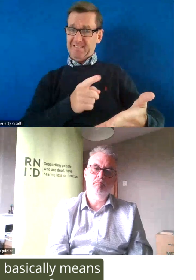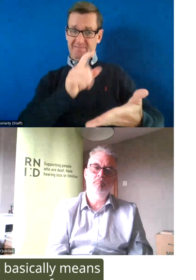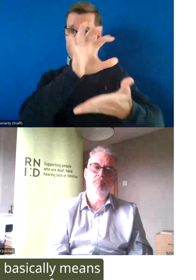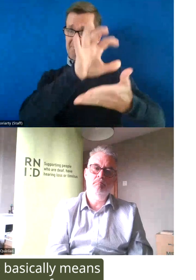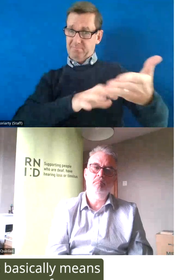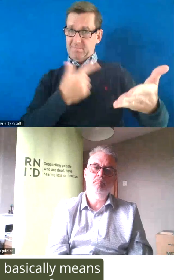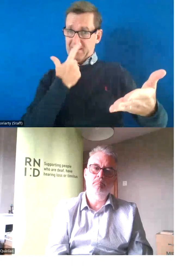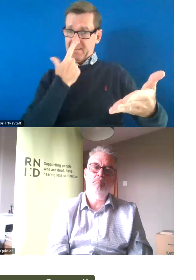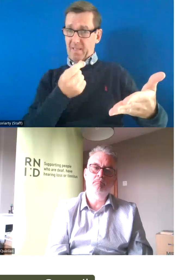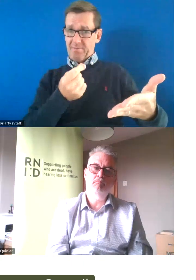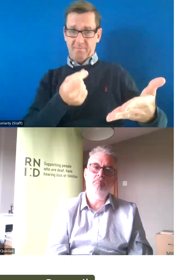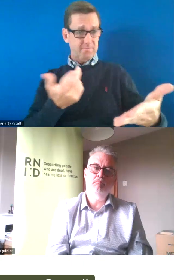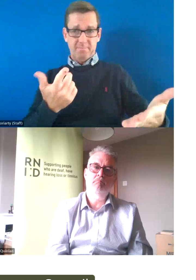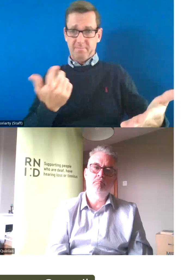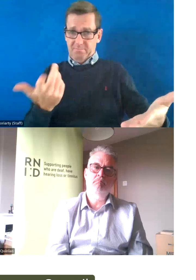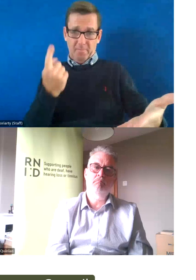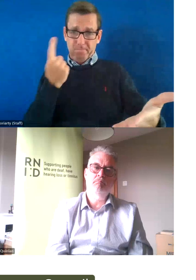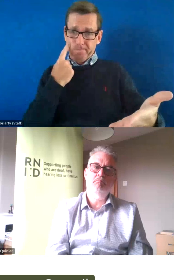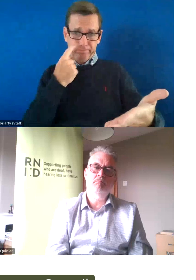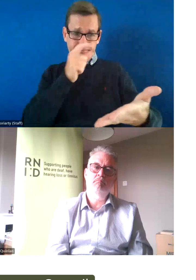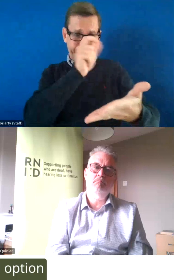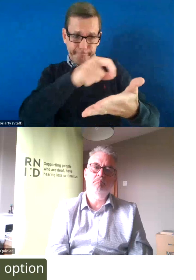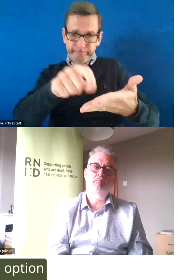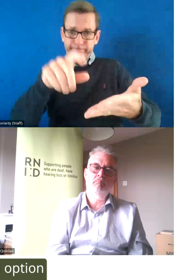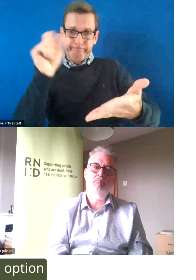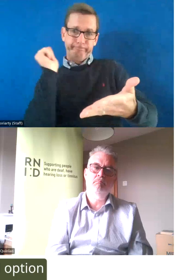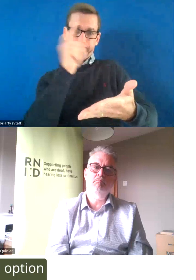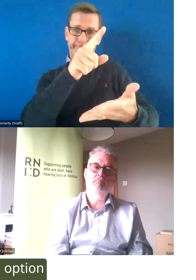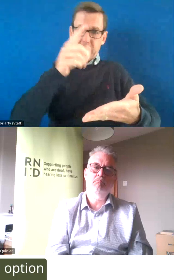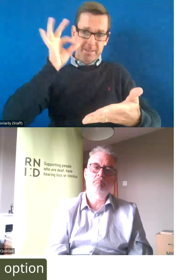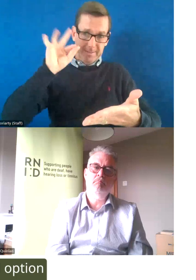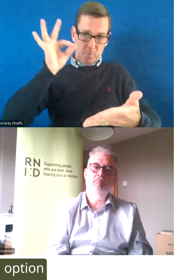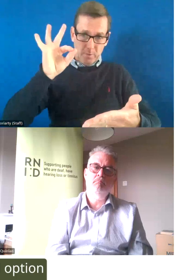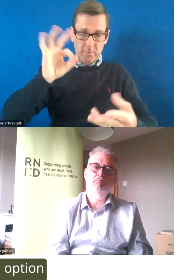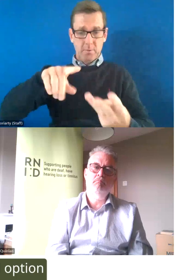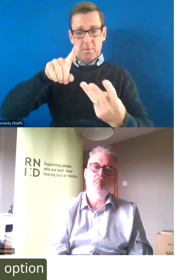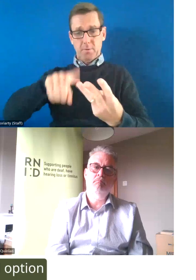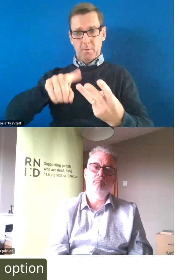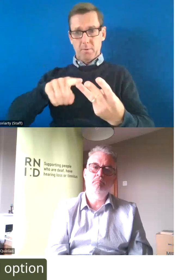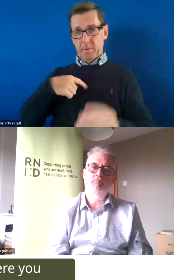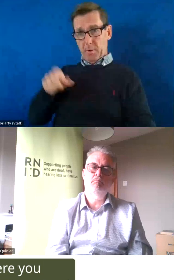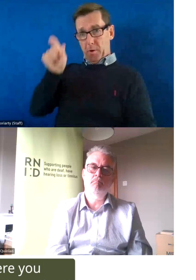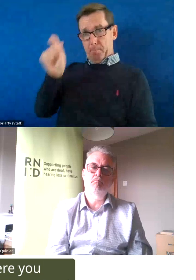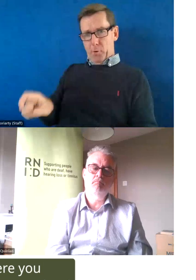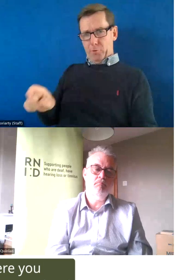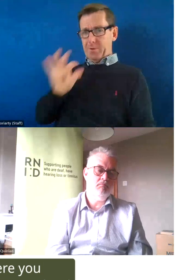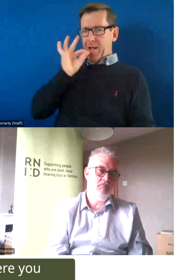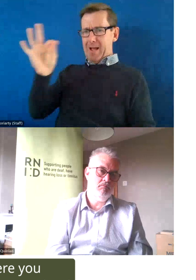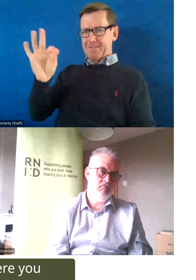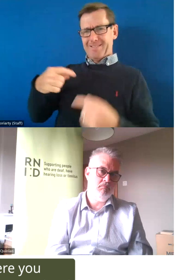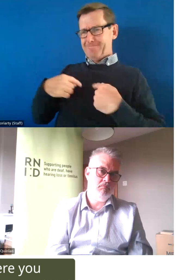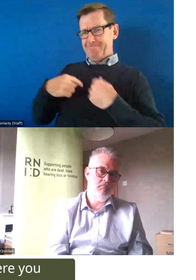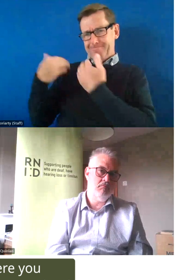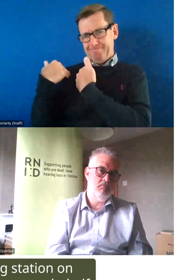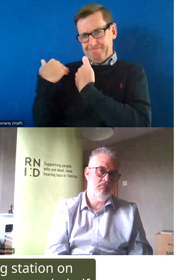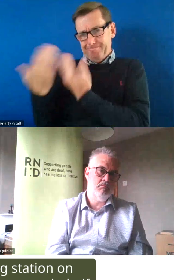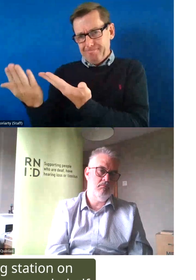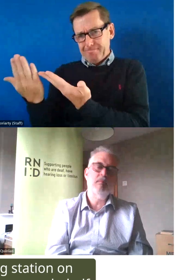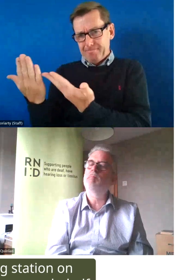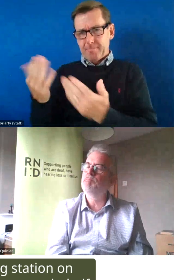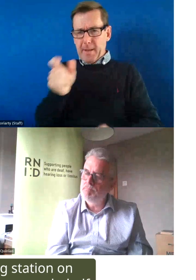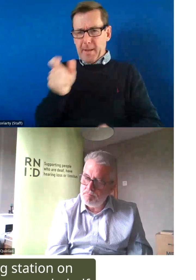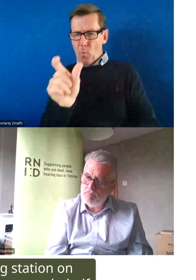vote on a form and you post that into your council. And the third option is to vote by proxy, which is where you nominate someone you trust